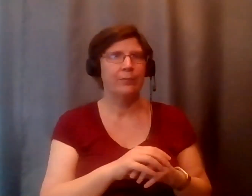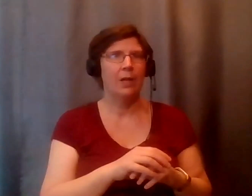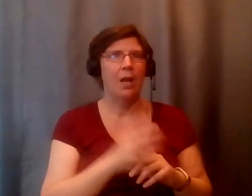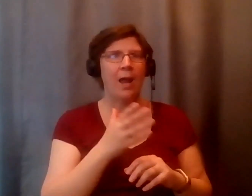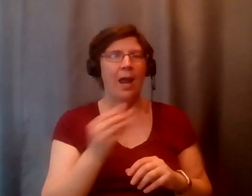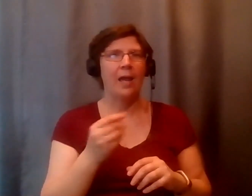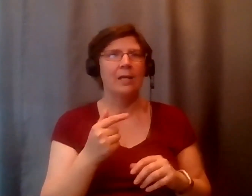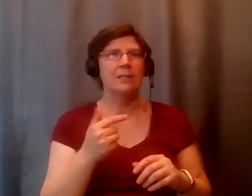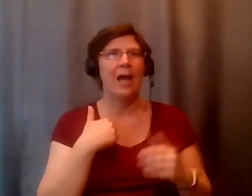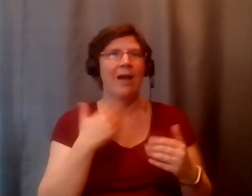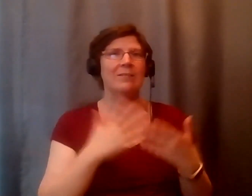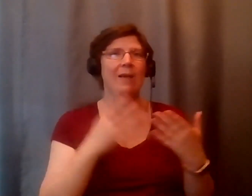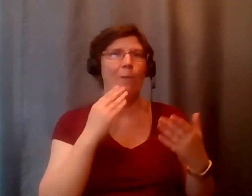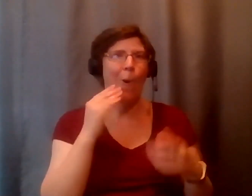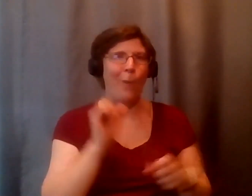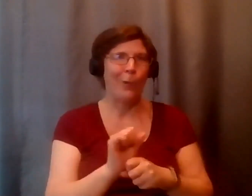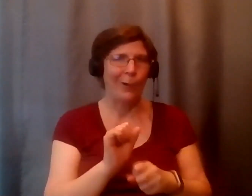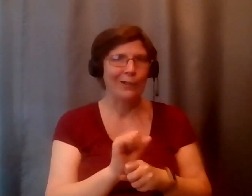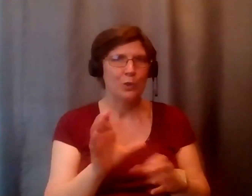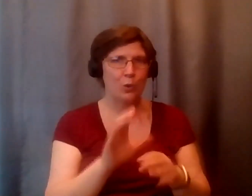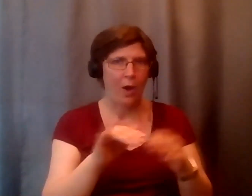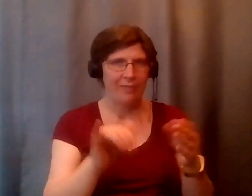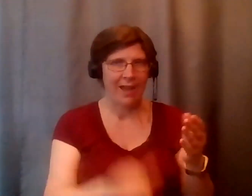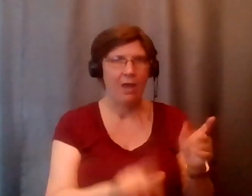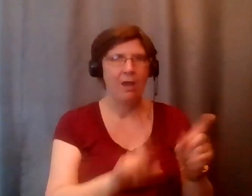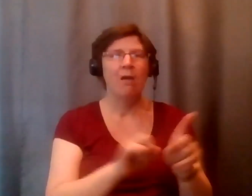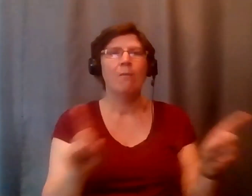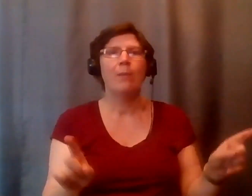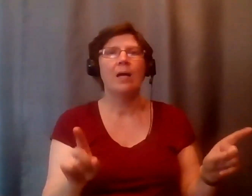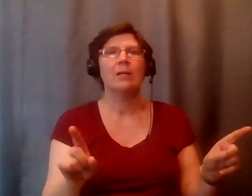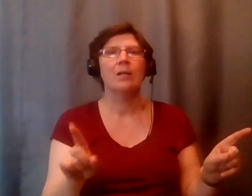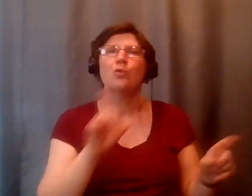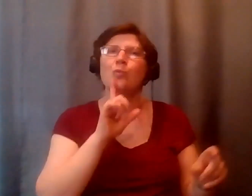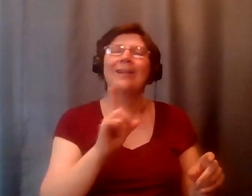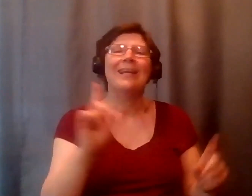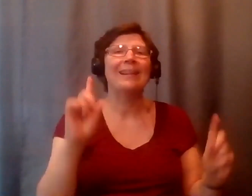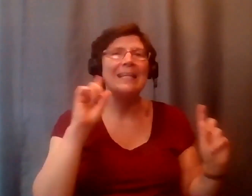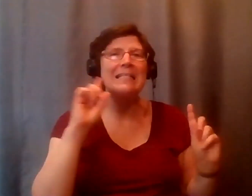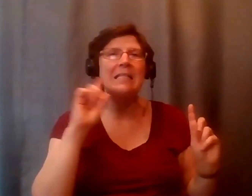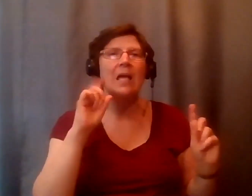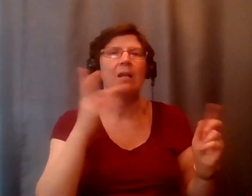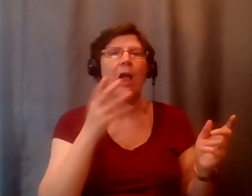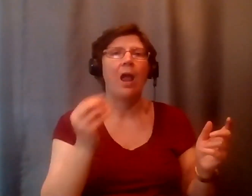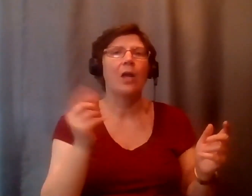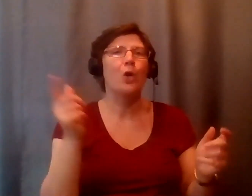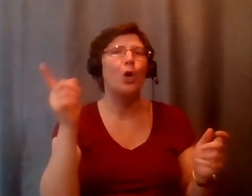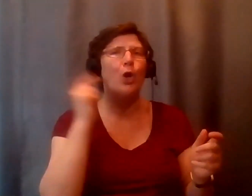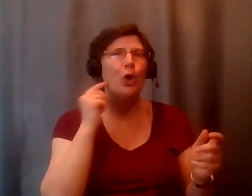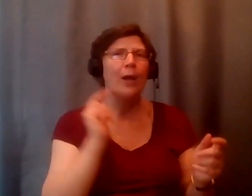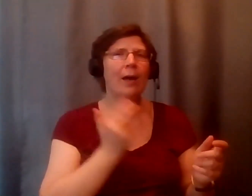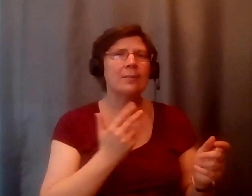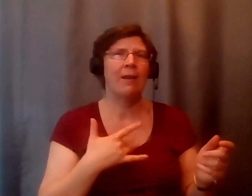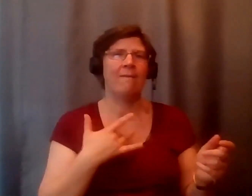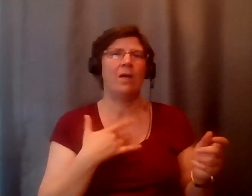And I've got some homework yet to do on that. But at least listened and heard us, and I felt